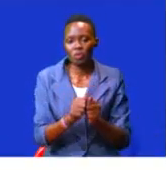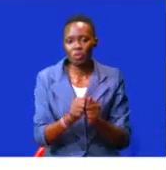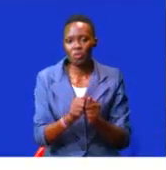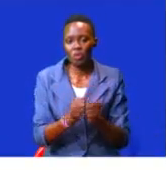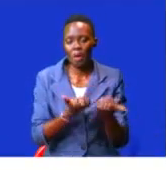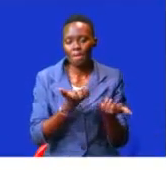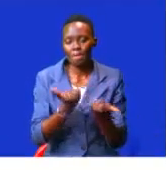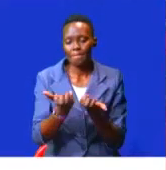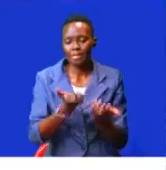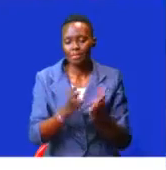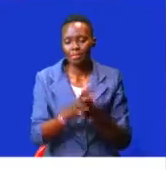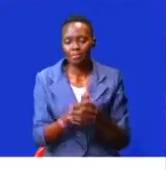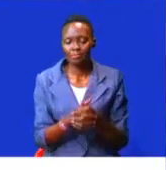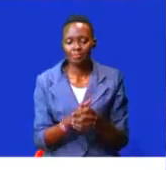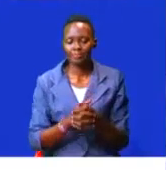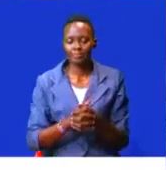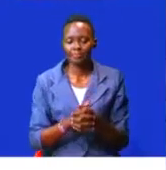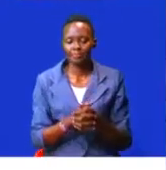ohala.